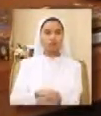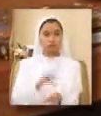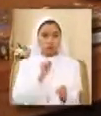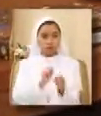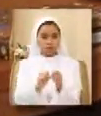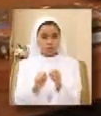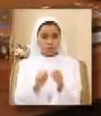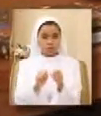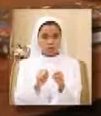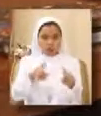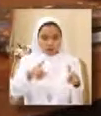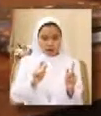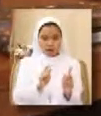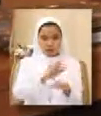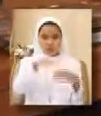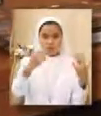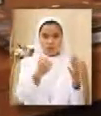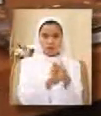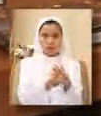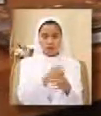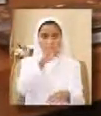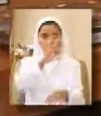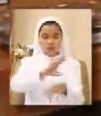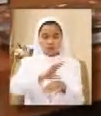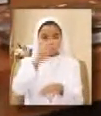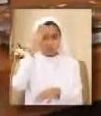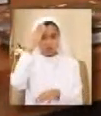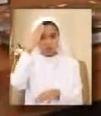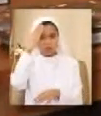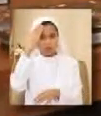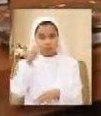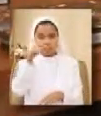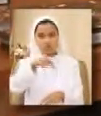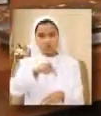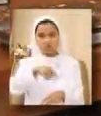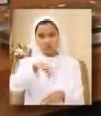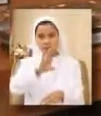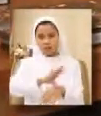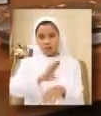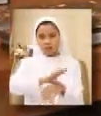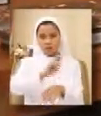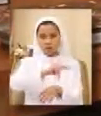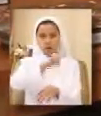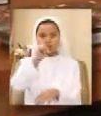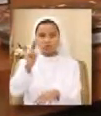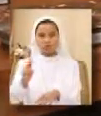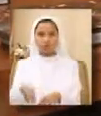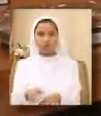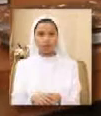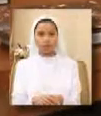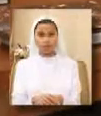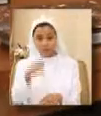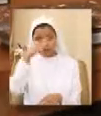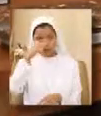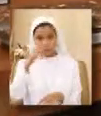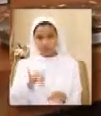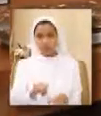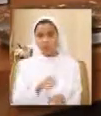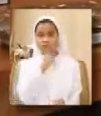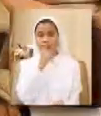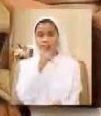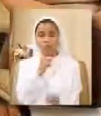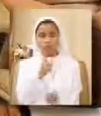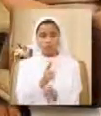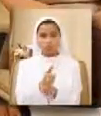na tayo with ang sa ating Bishop Emeritus, Legazpi. Kilala yan sa Vatican, eh, si Archbishop Legazpi. No? Eh, ngayon,